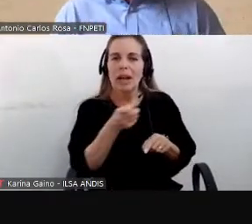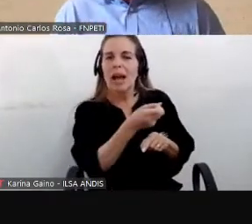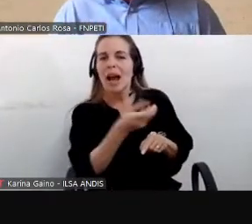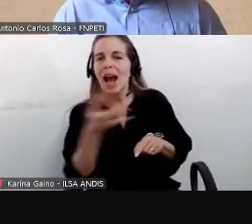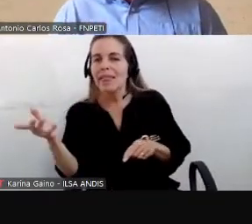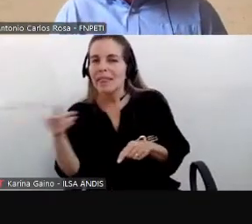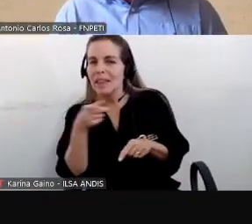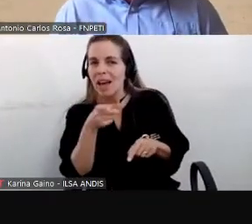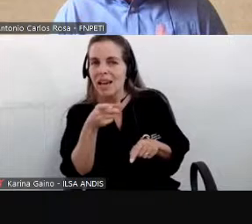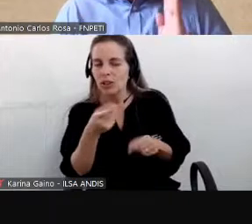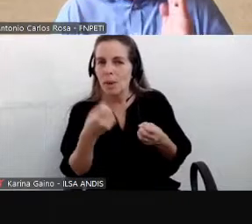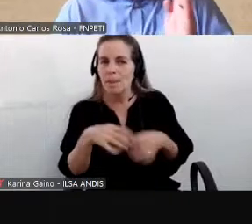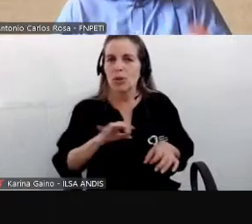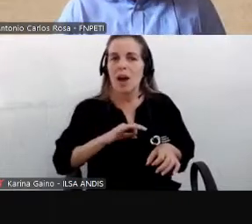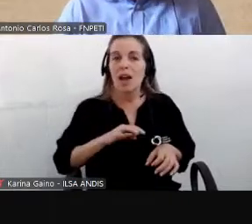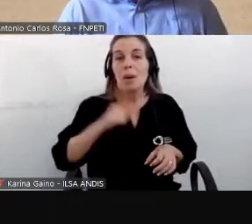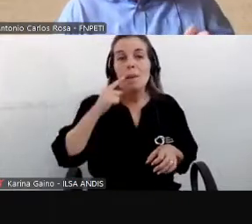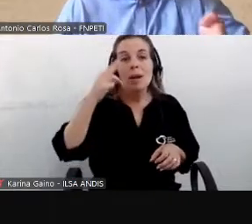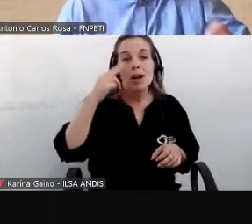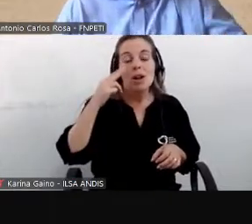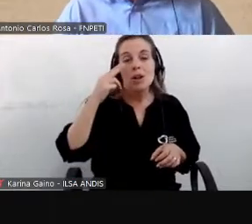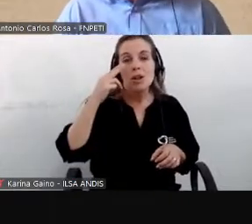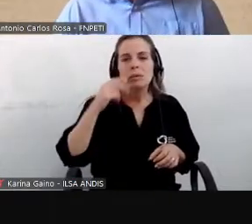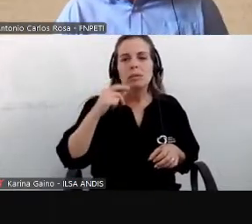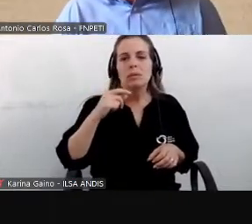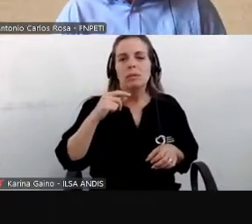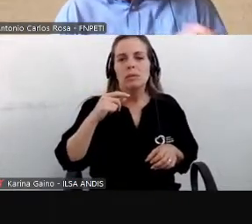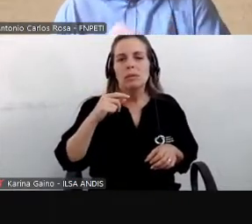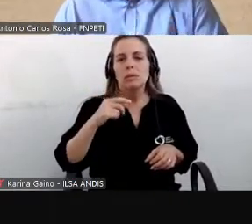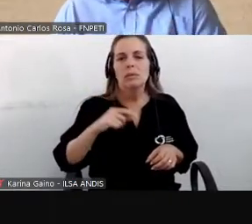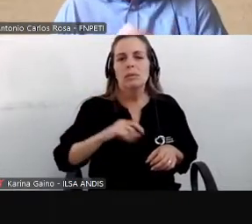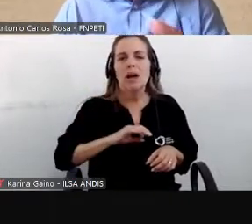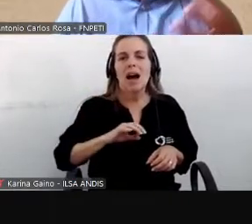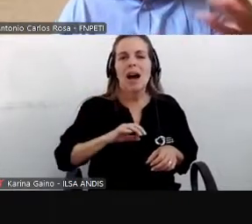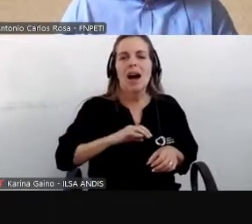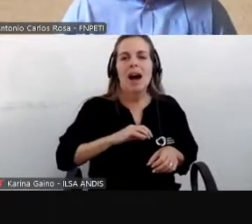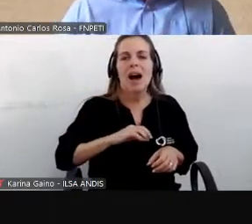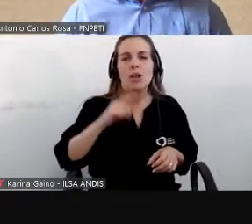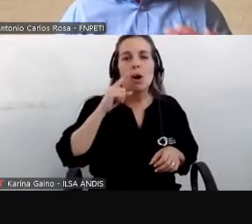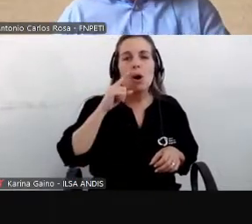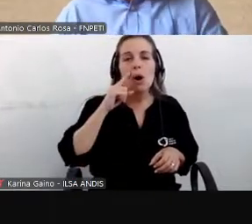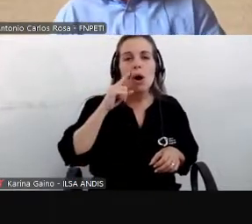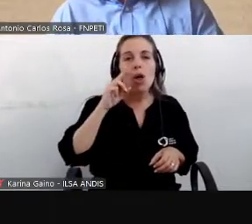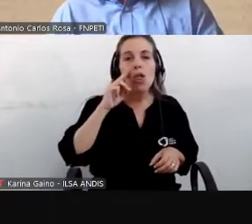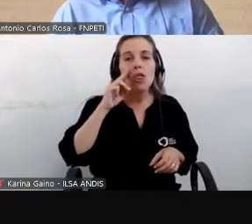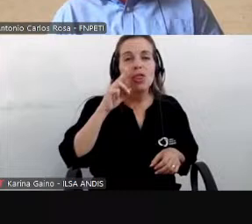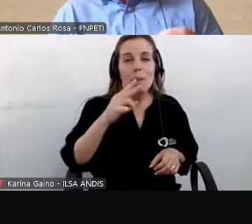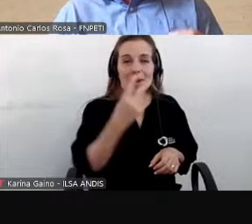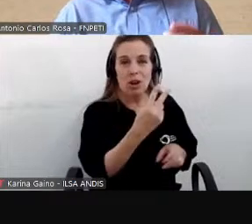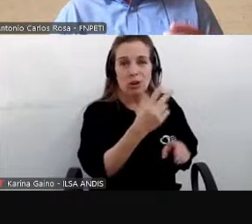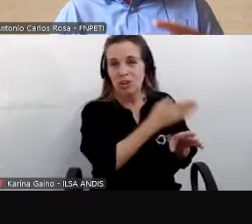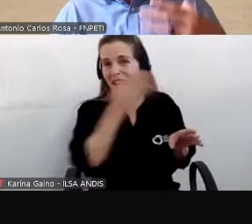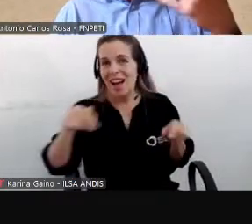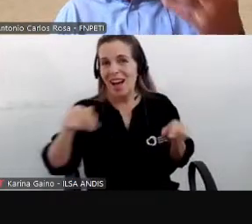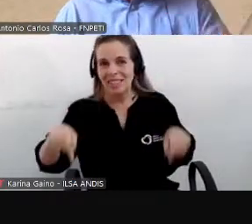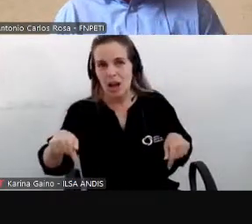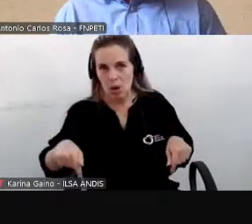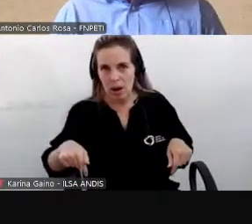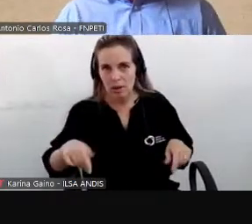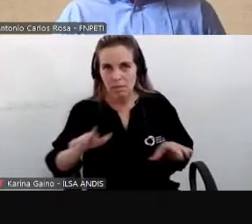involved. This data comes from 2002 to date.